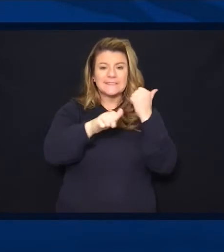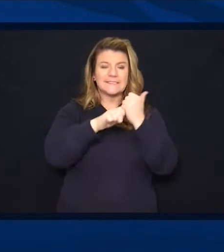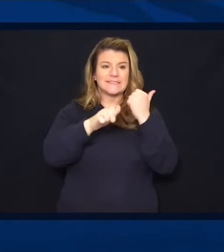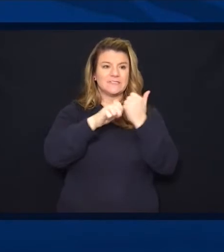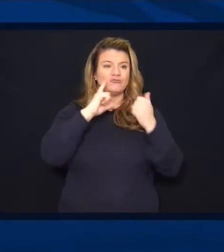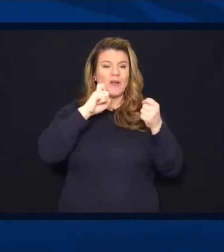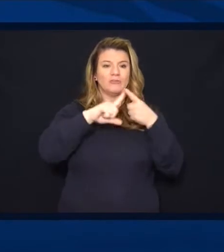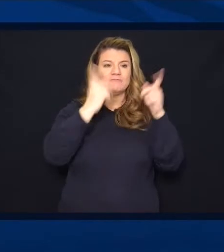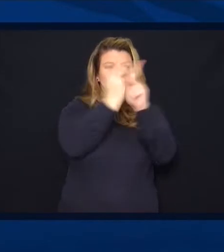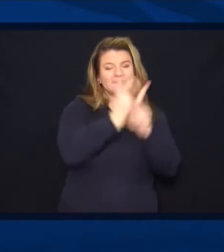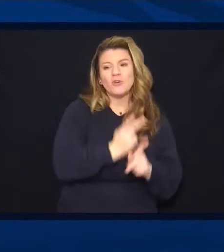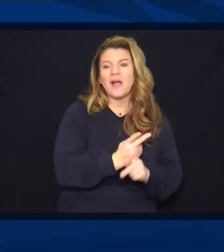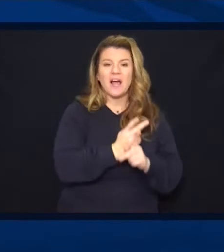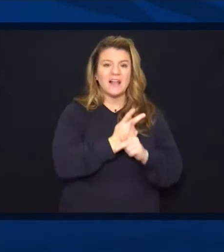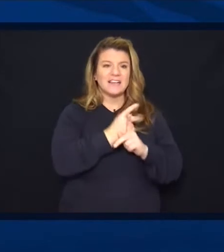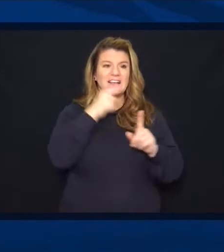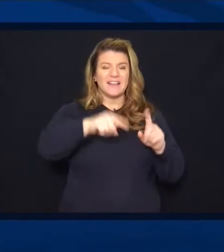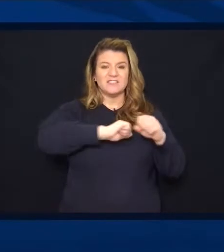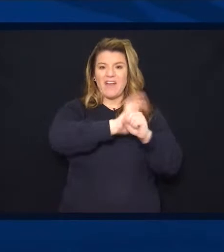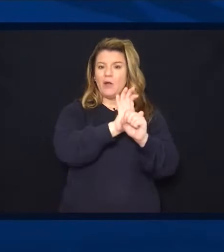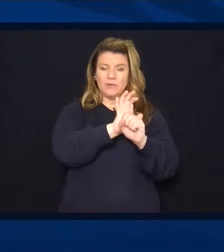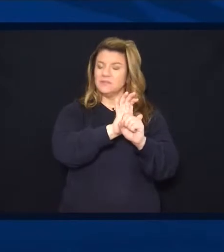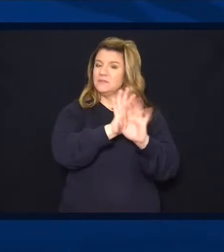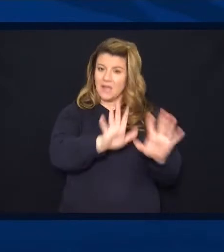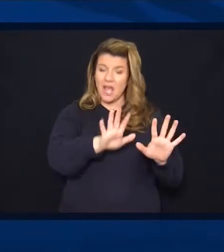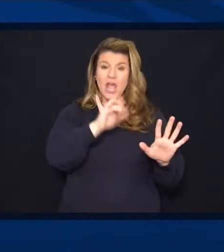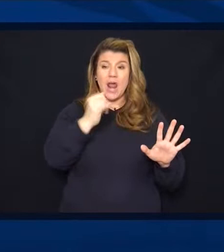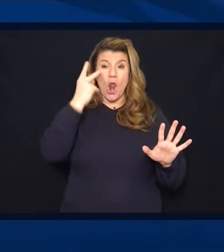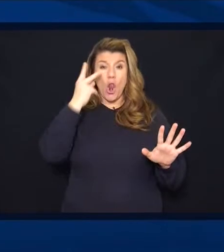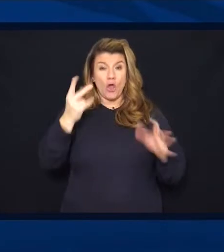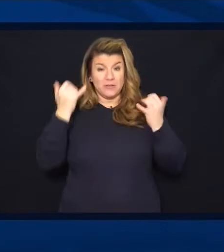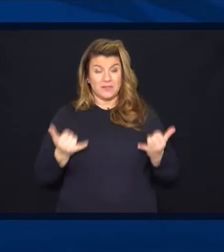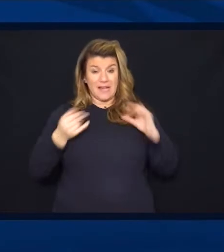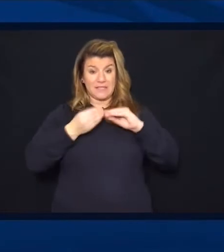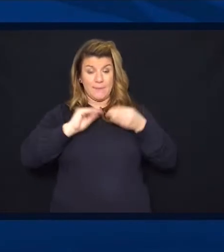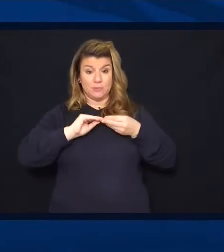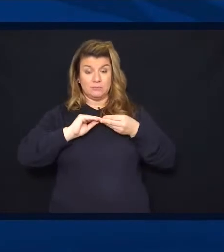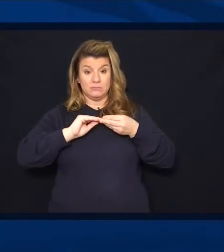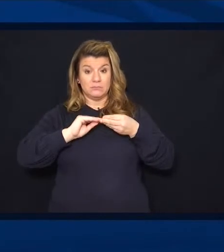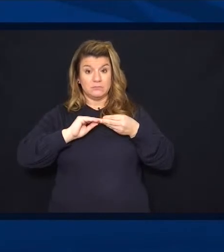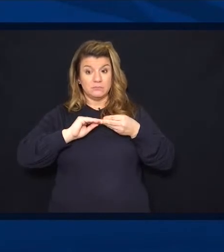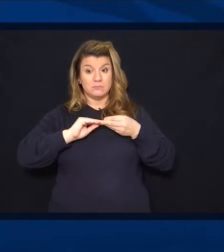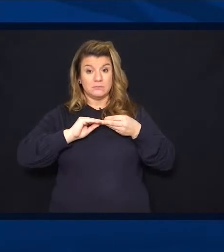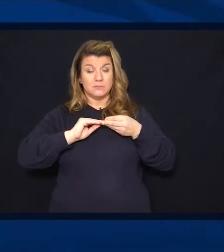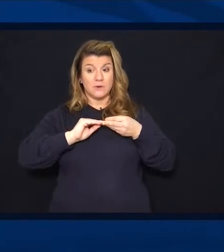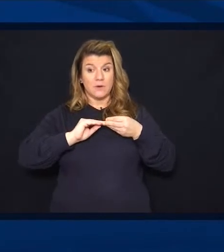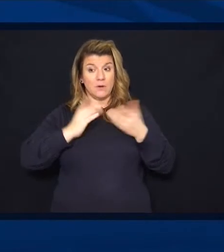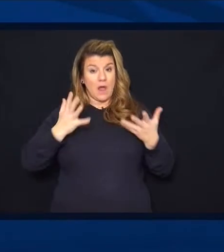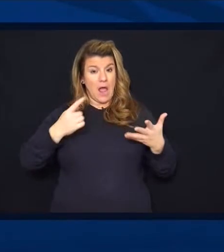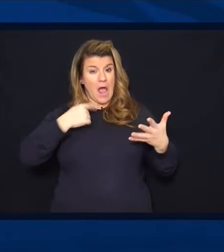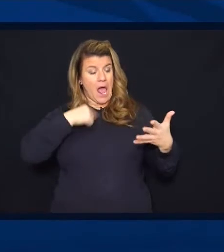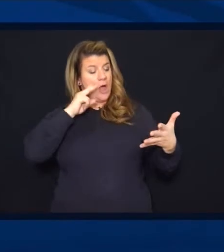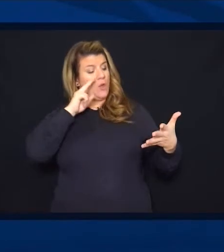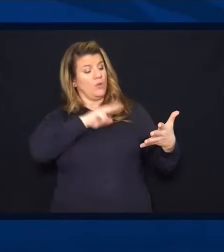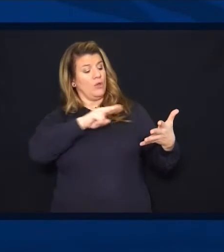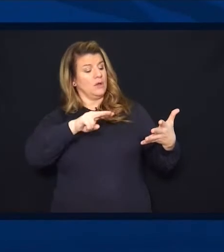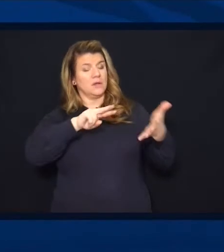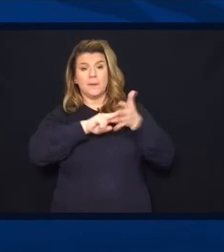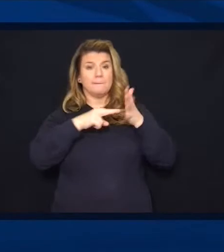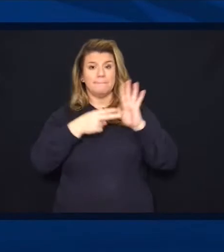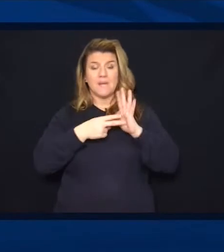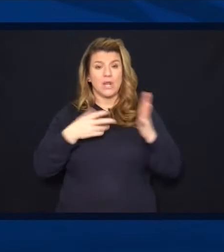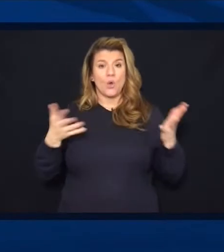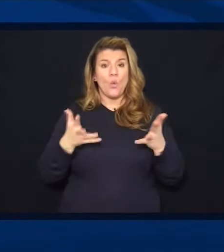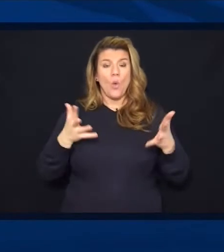this virus. Looking at today's numbers, which the way I read them indicate the